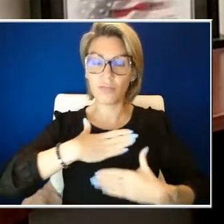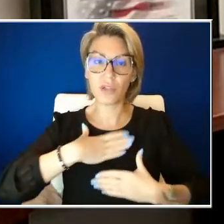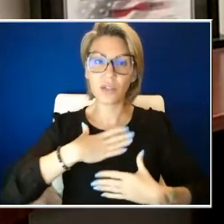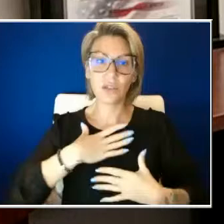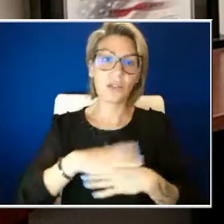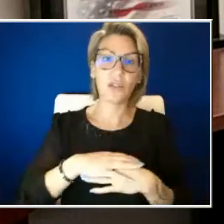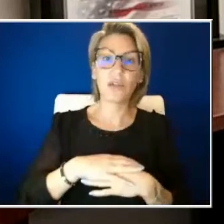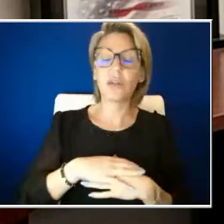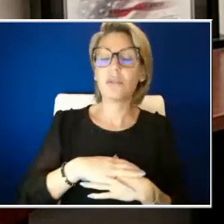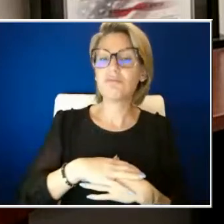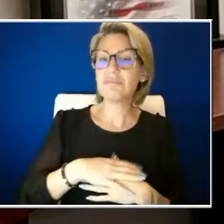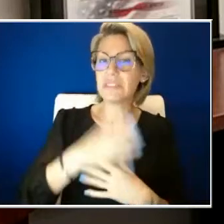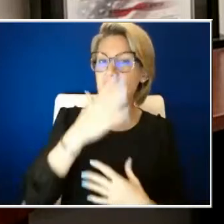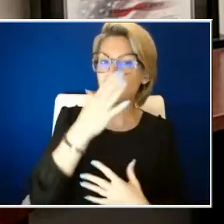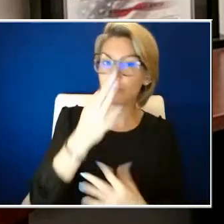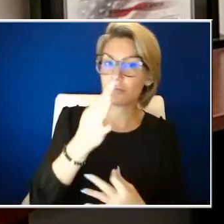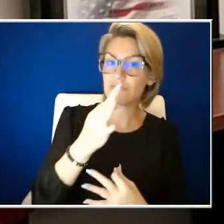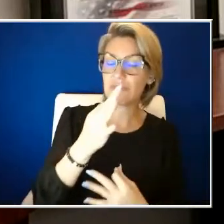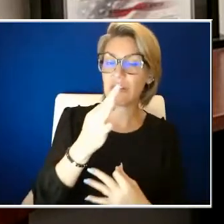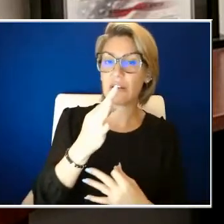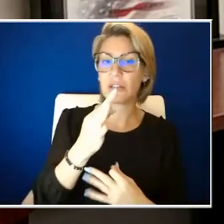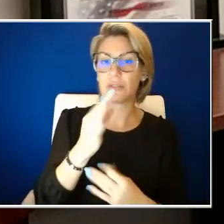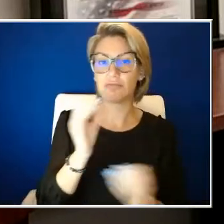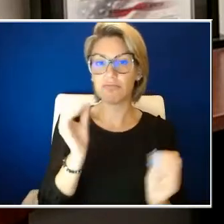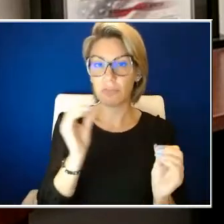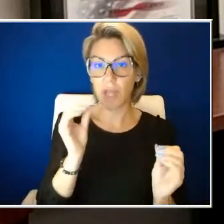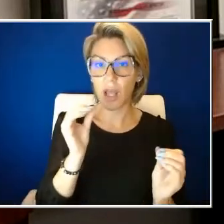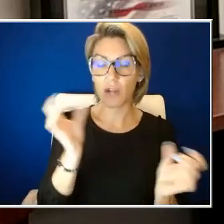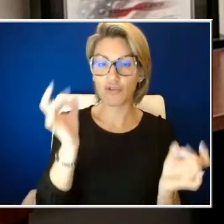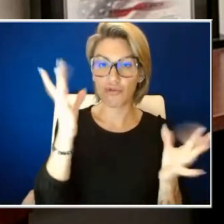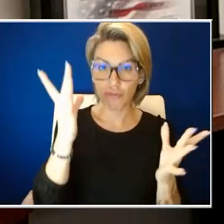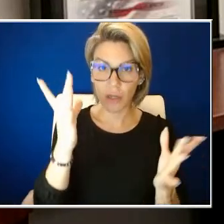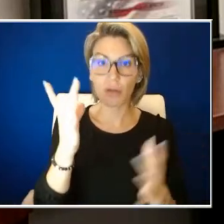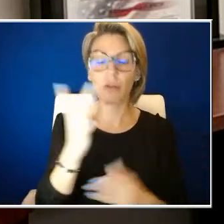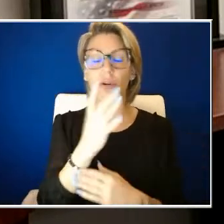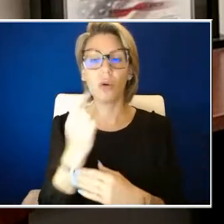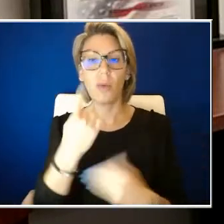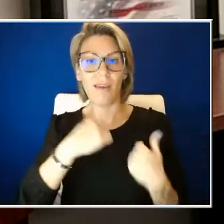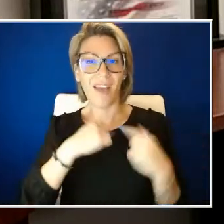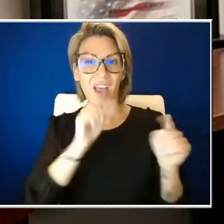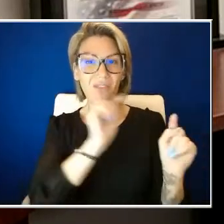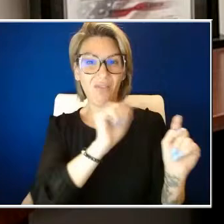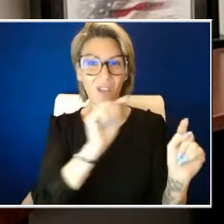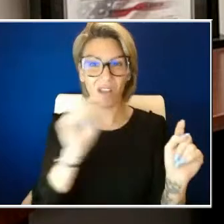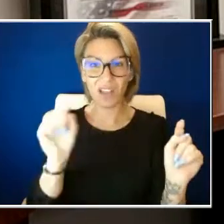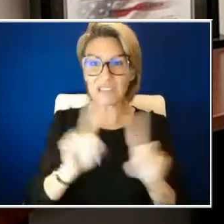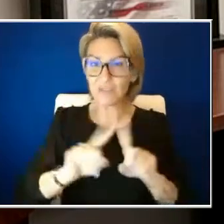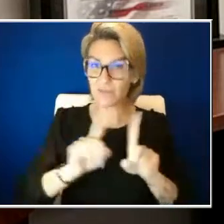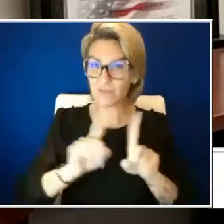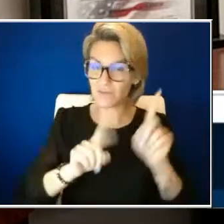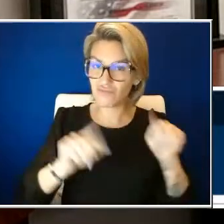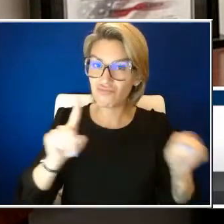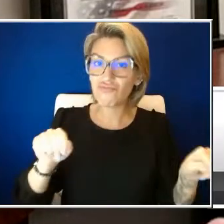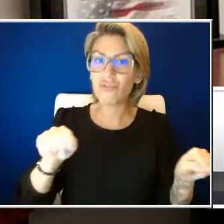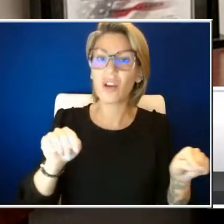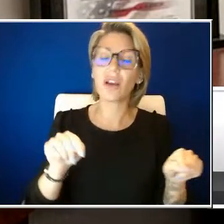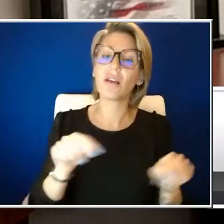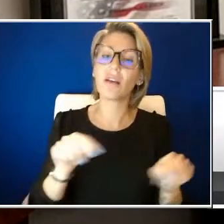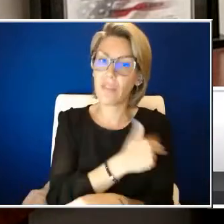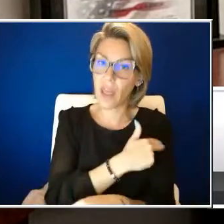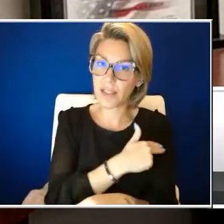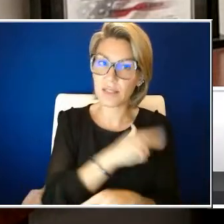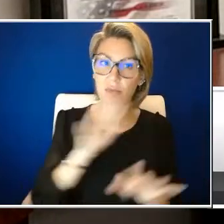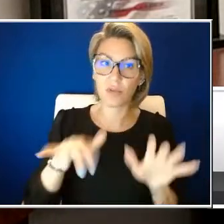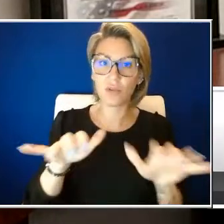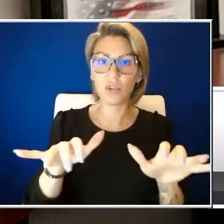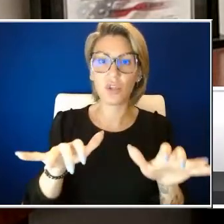critical access hospitals. There's 7 at St. Luke's Hospital, 8 at St. Luke's East, and 5 at St. Luke's South. none at